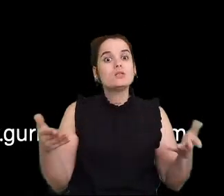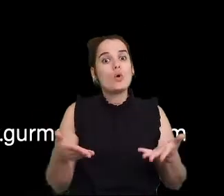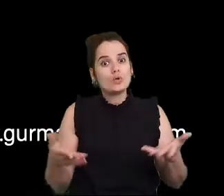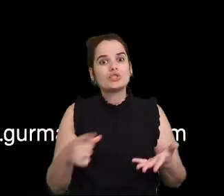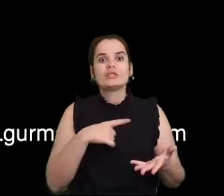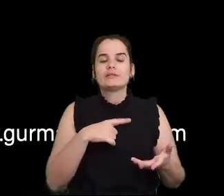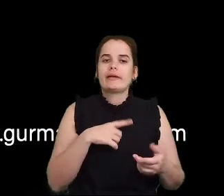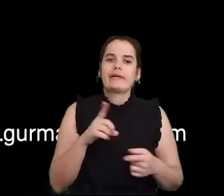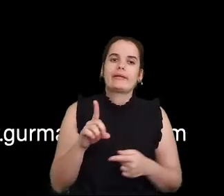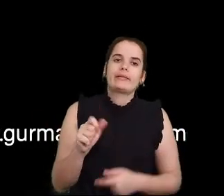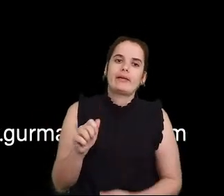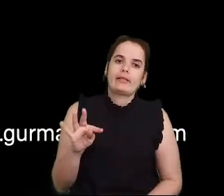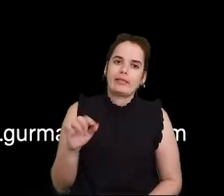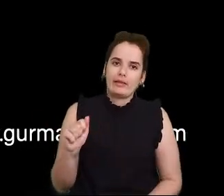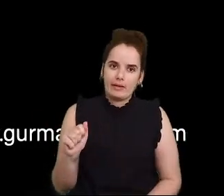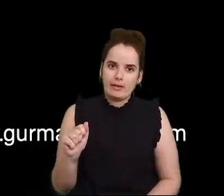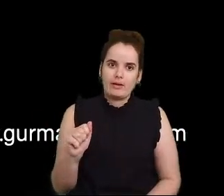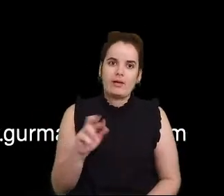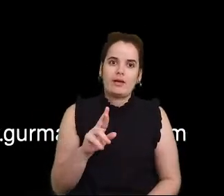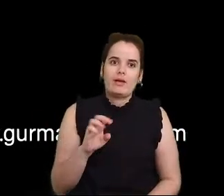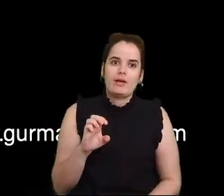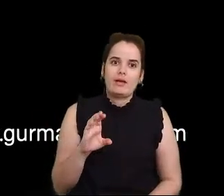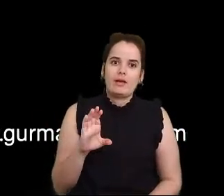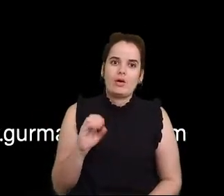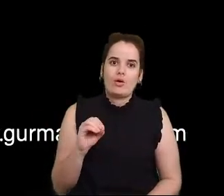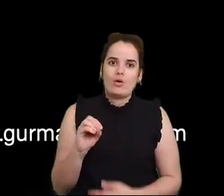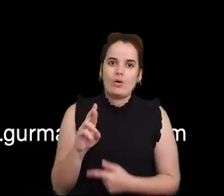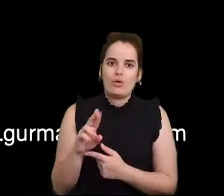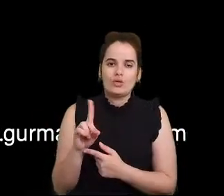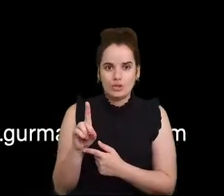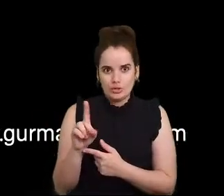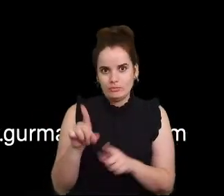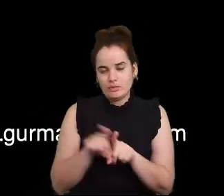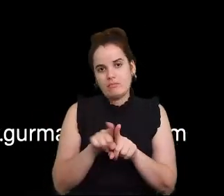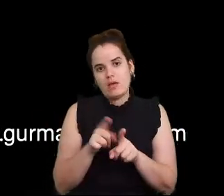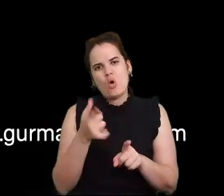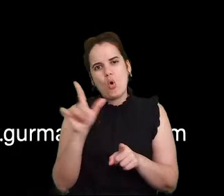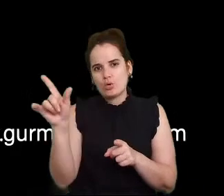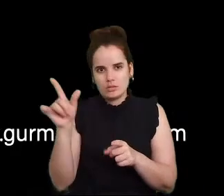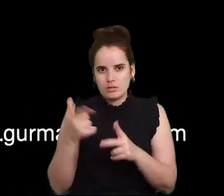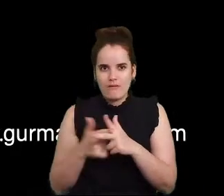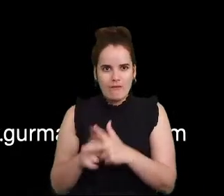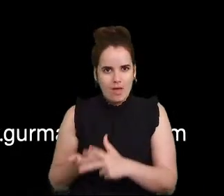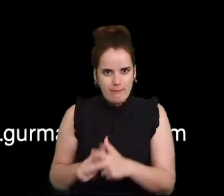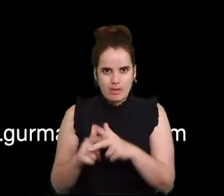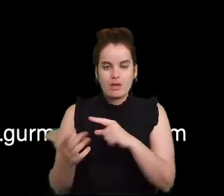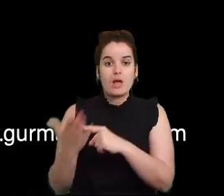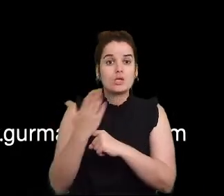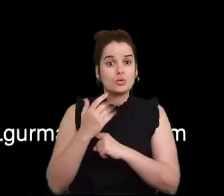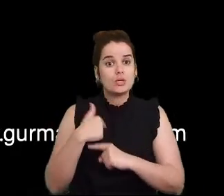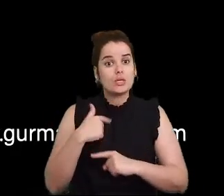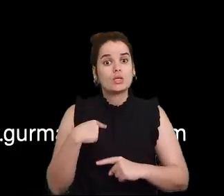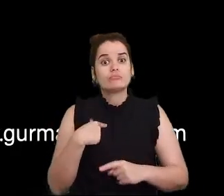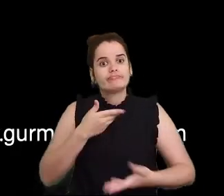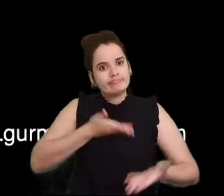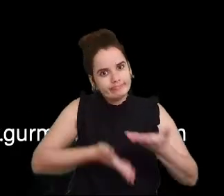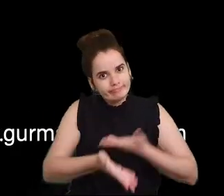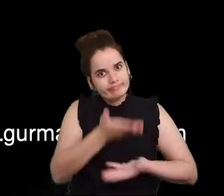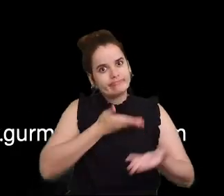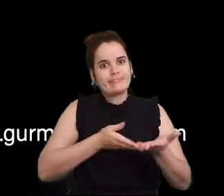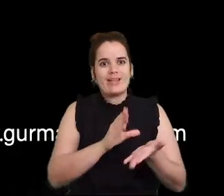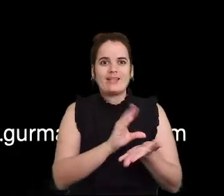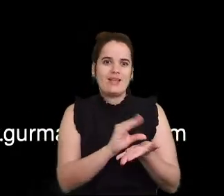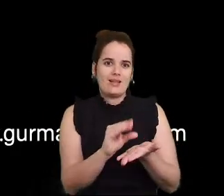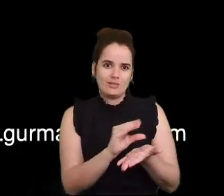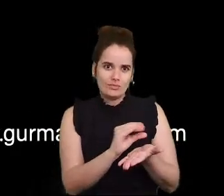for storytellers. In fact, the senior level people, you know, the CT of Data Wrapper, the founder of Flourish, are all people who